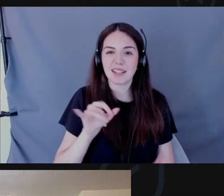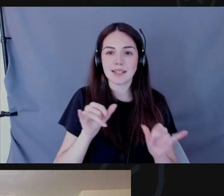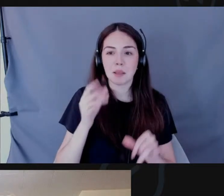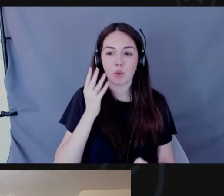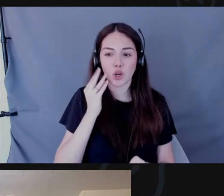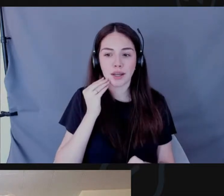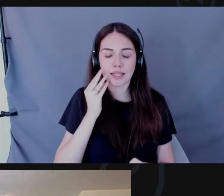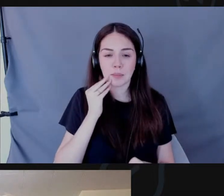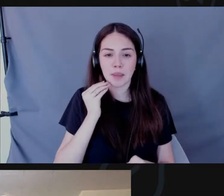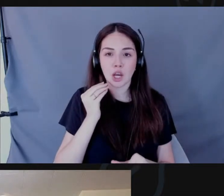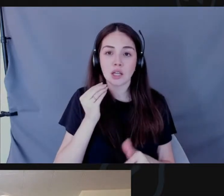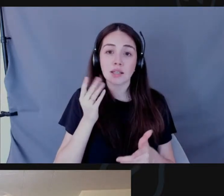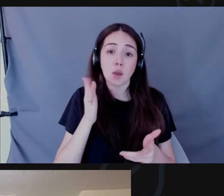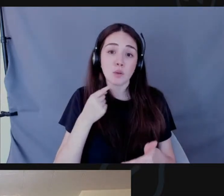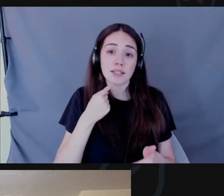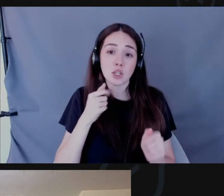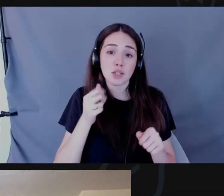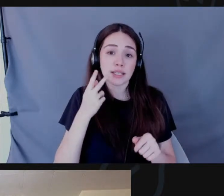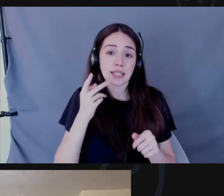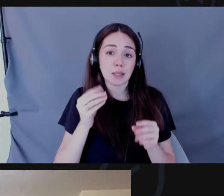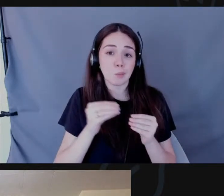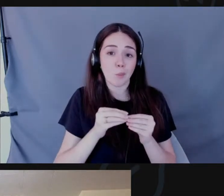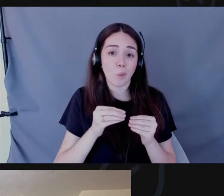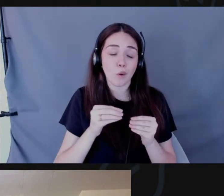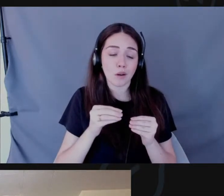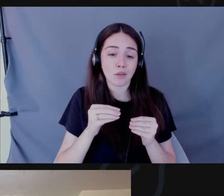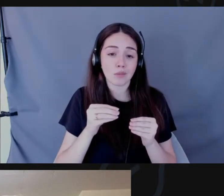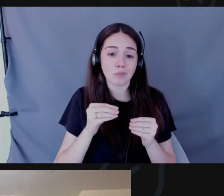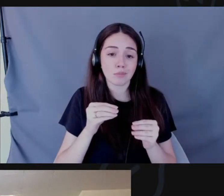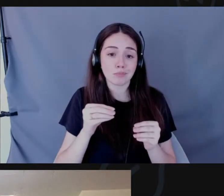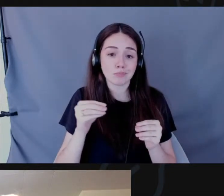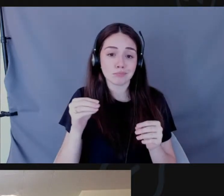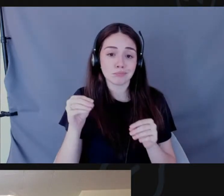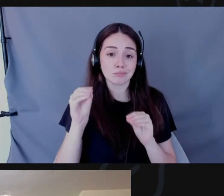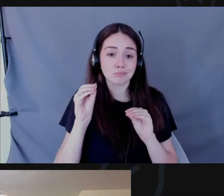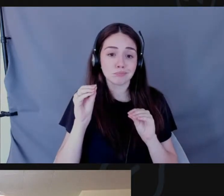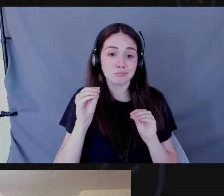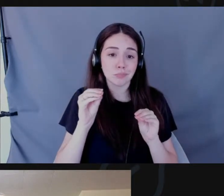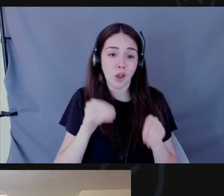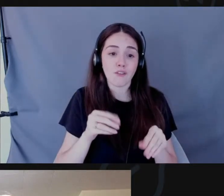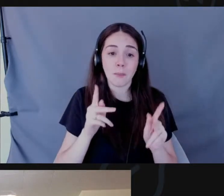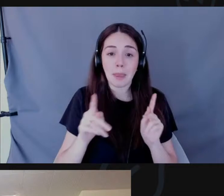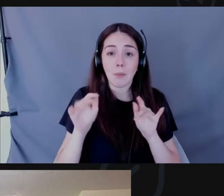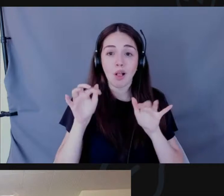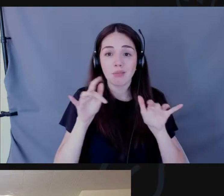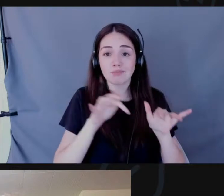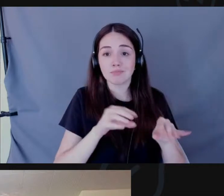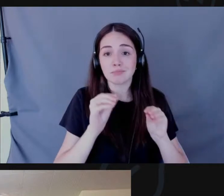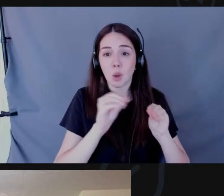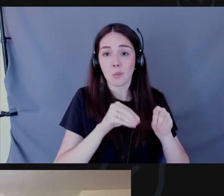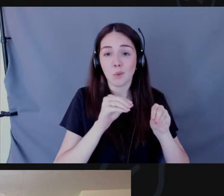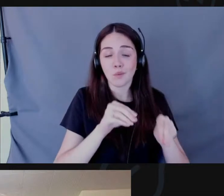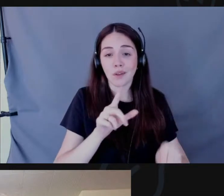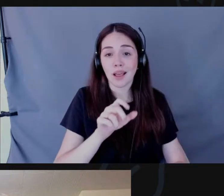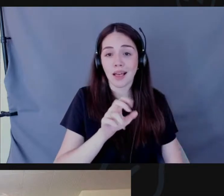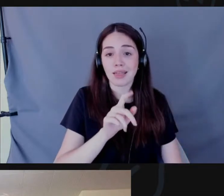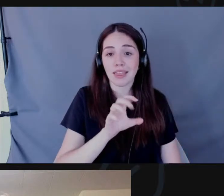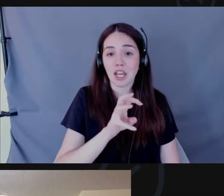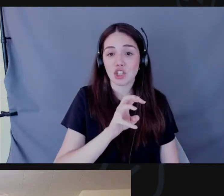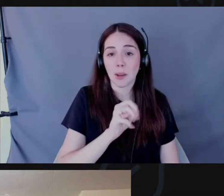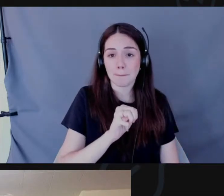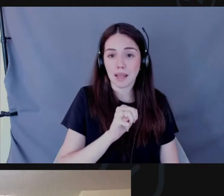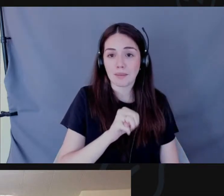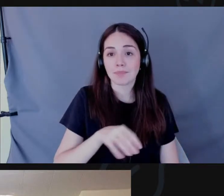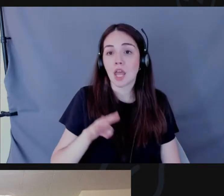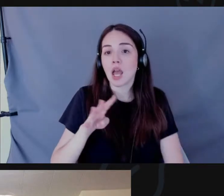that you can see more of the suburbanization around Lake Champlain because Loch Ness,